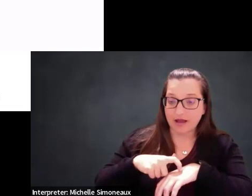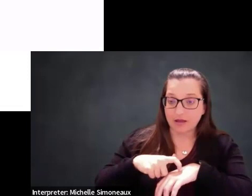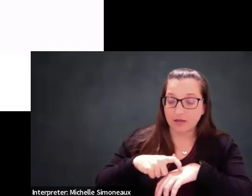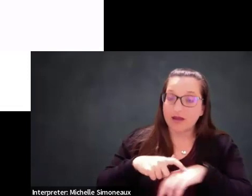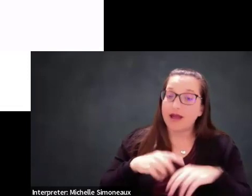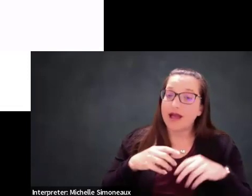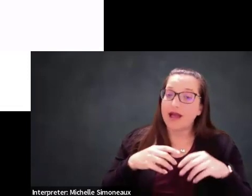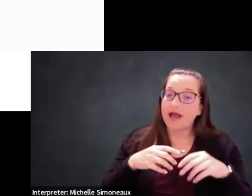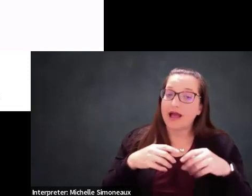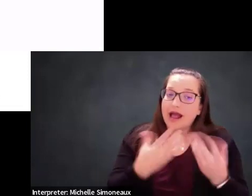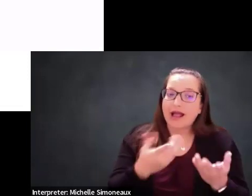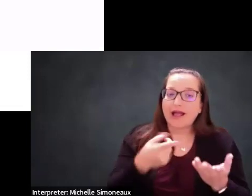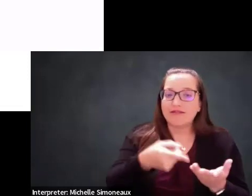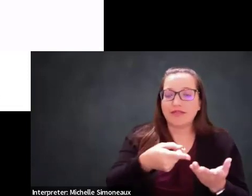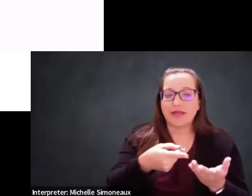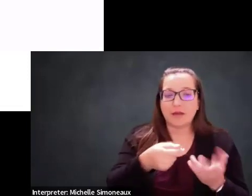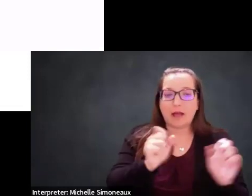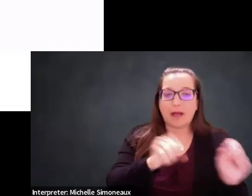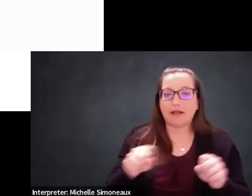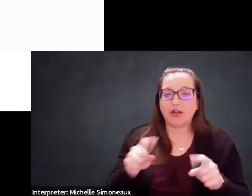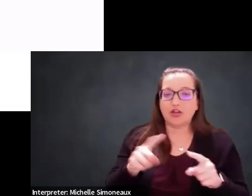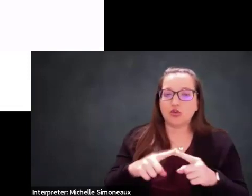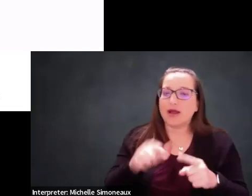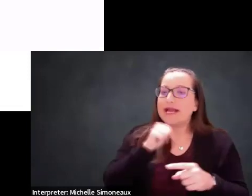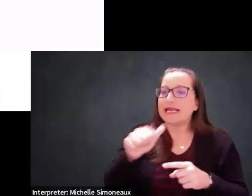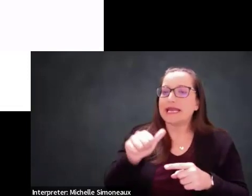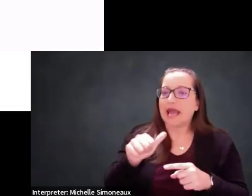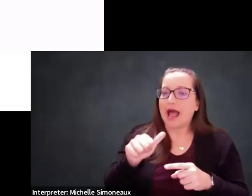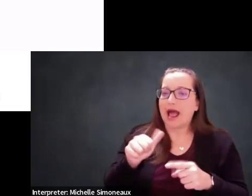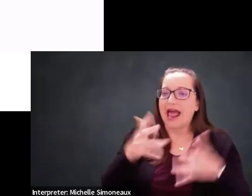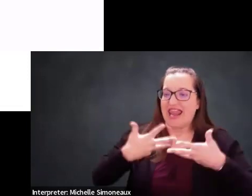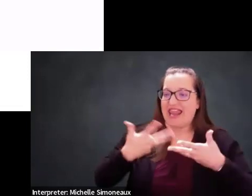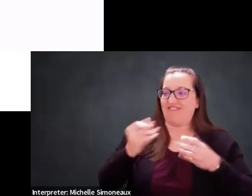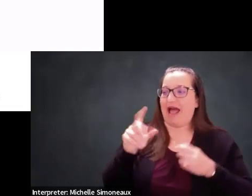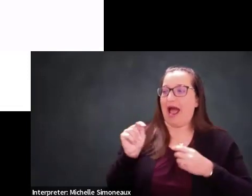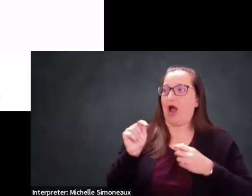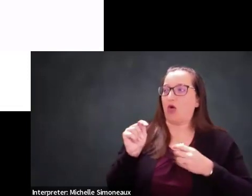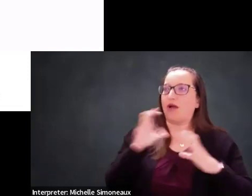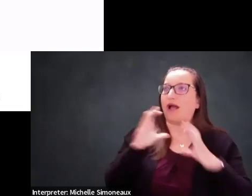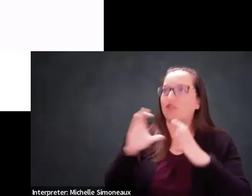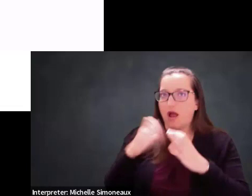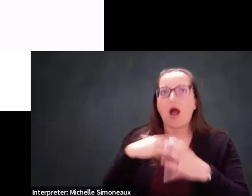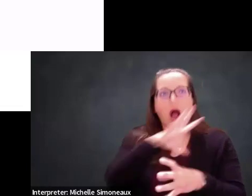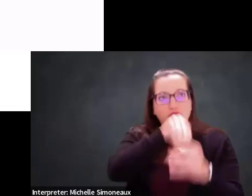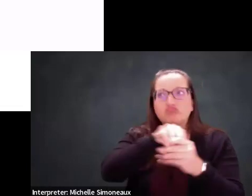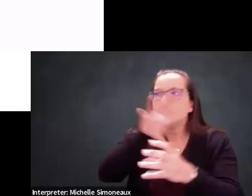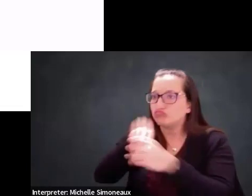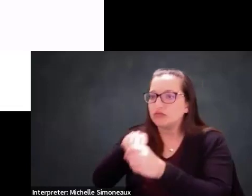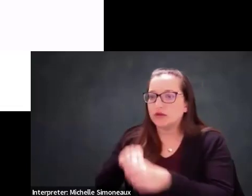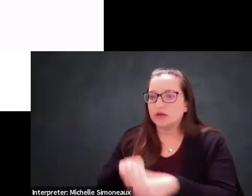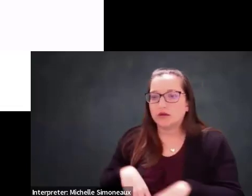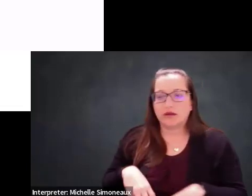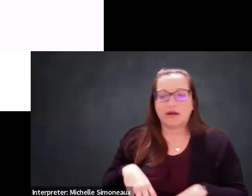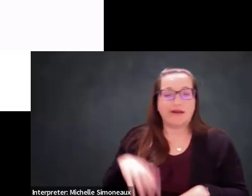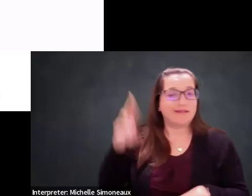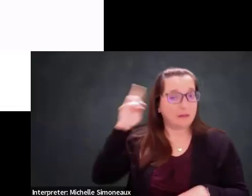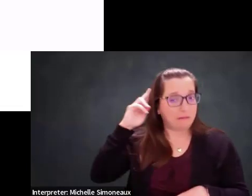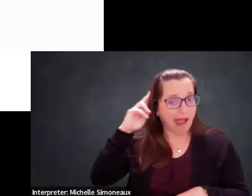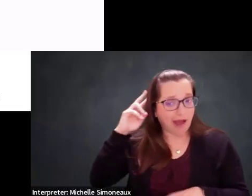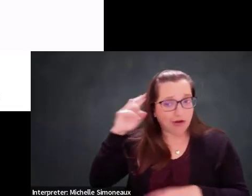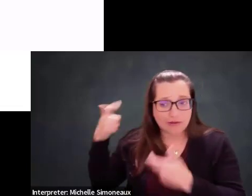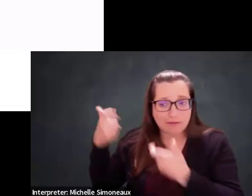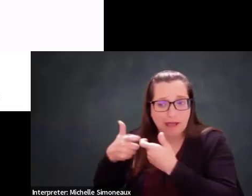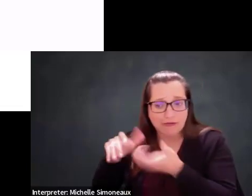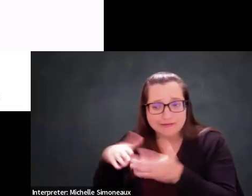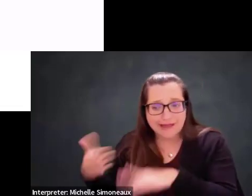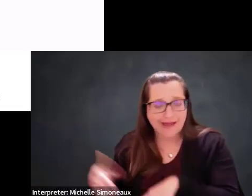allows them to never be excluded from a conversation that it never allows them to, you if their batteries are dead, their cochlear implants, they left somewhere, they